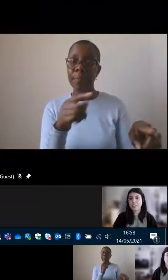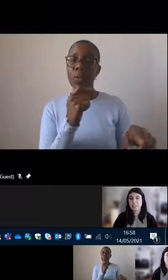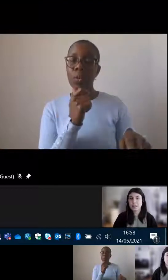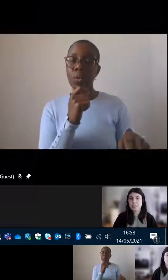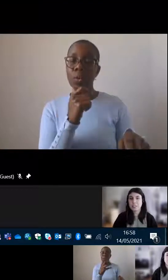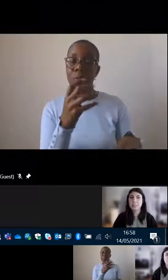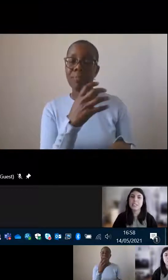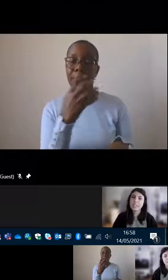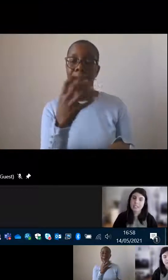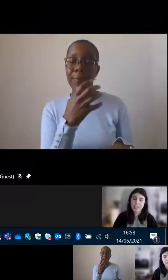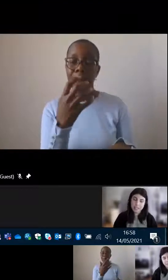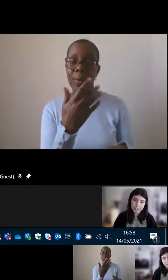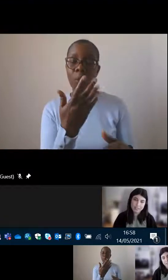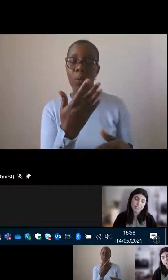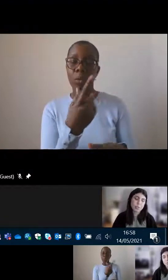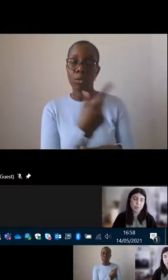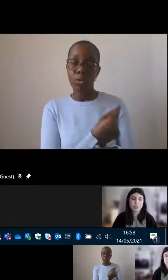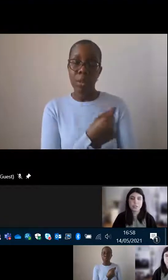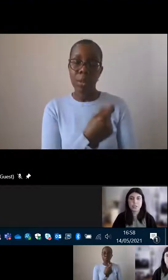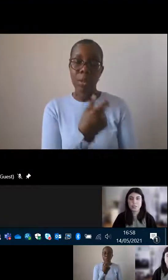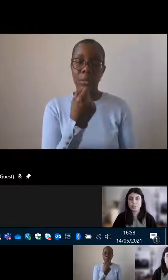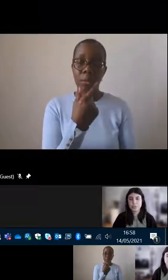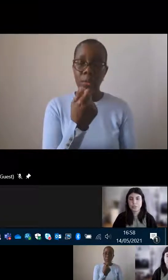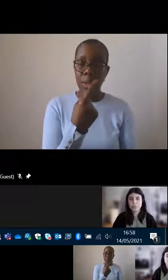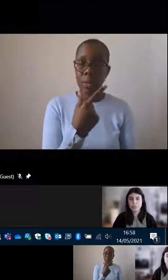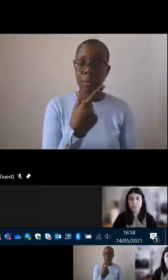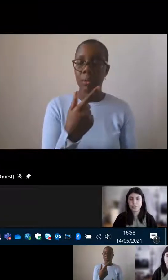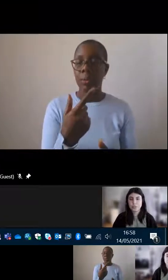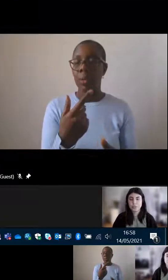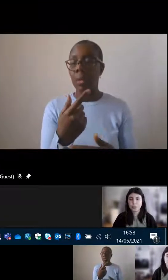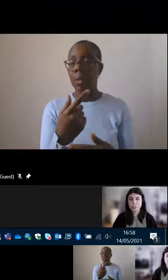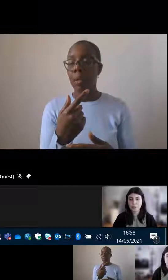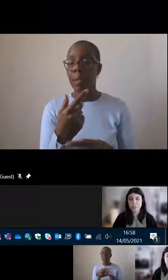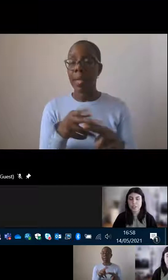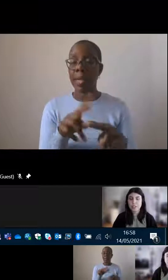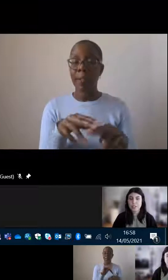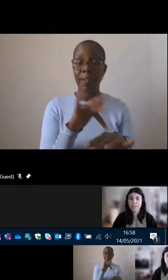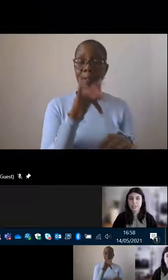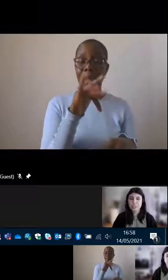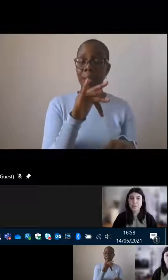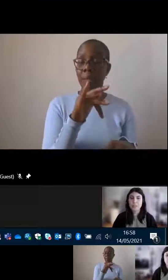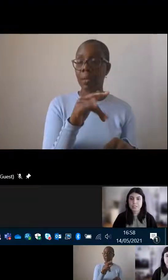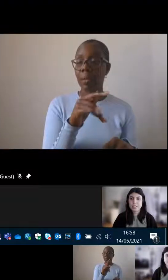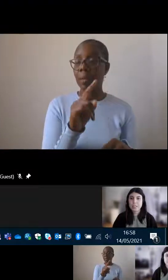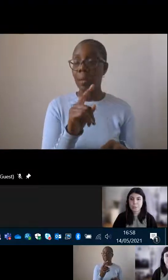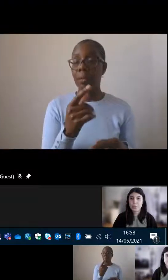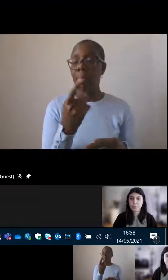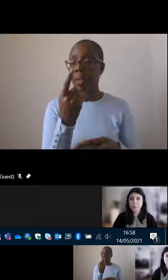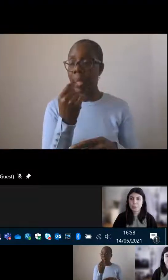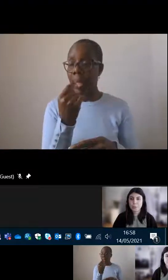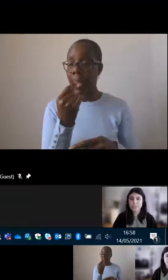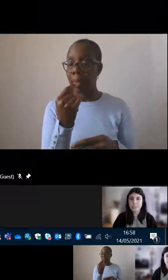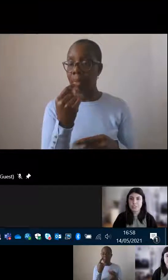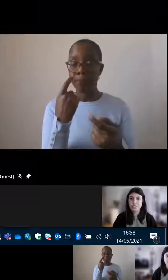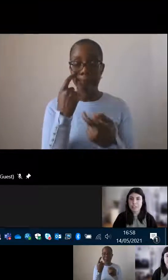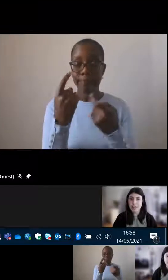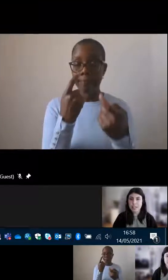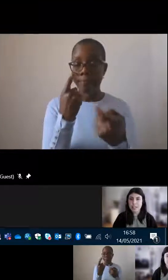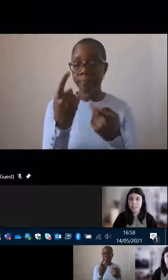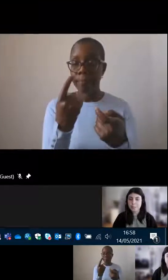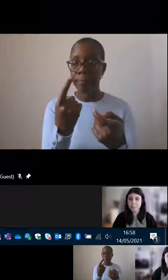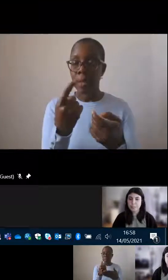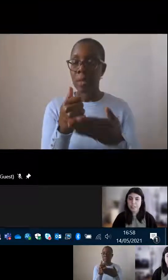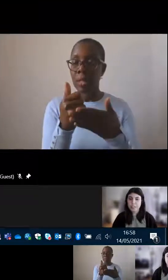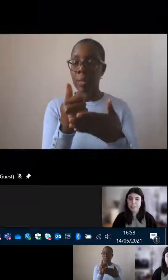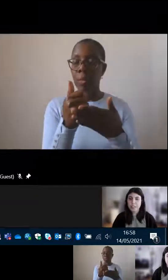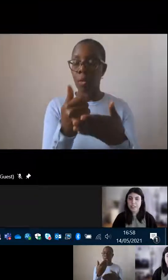being affected by somebody else's use of those drugs, then you can seek support from